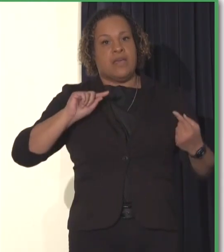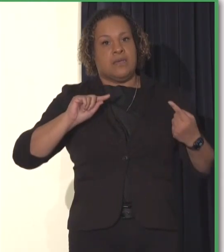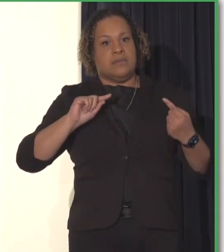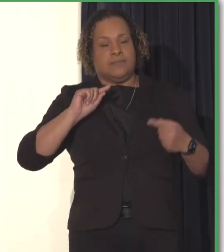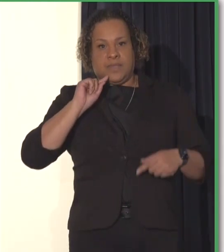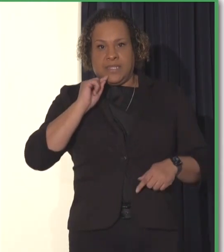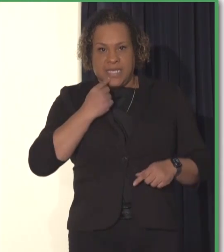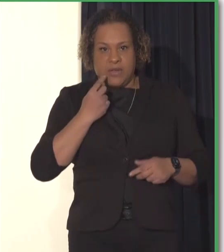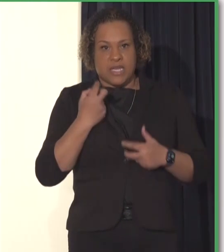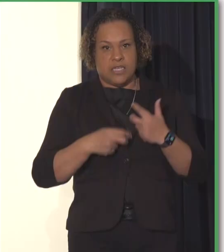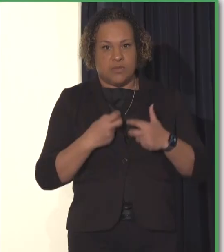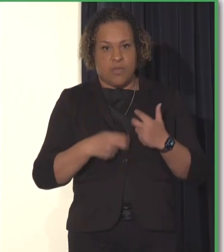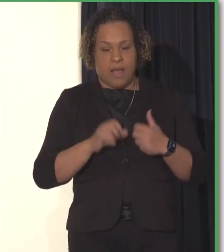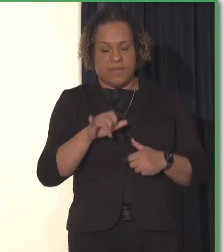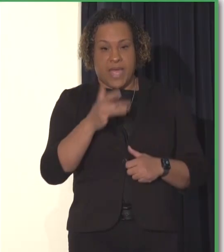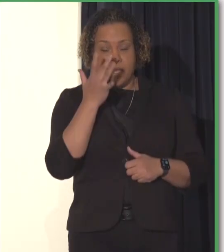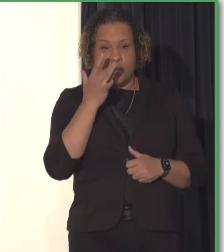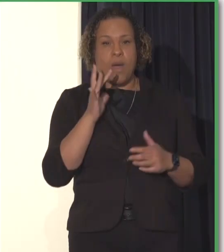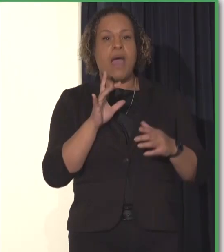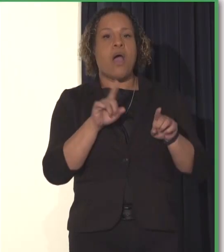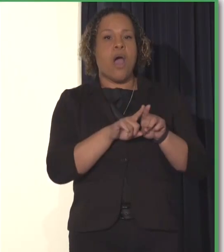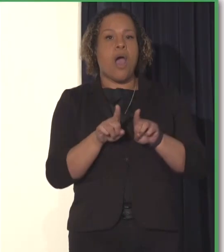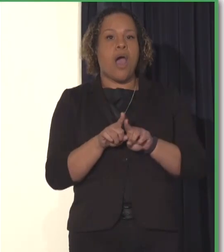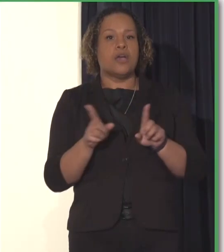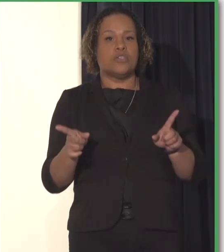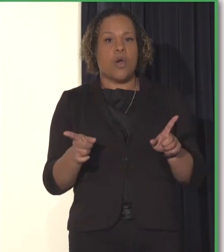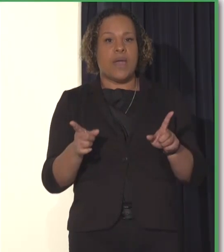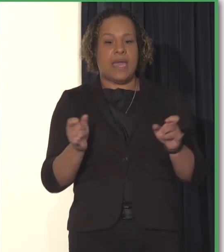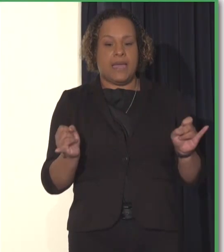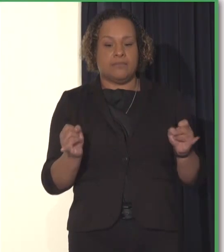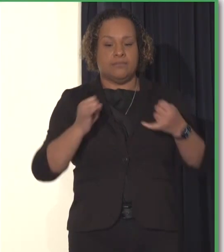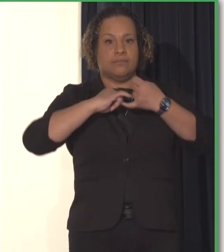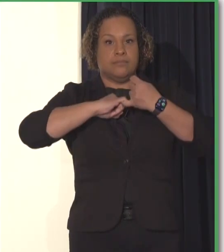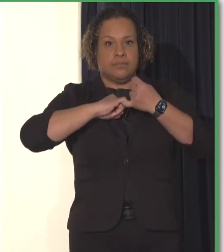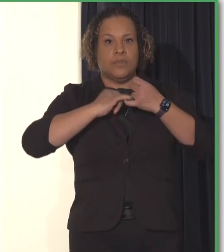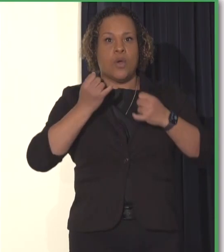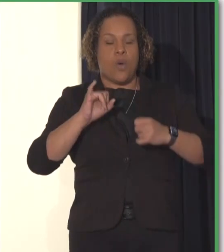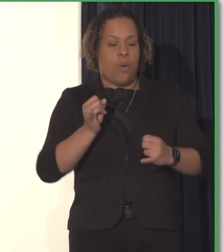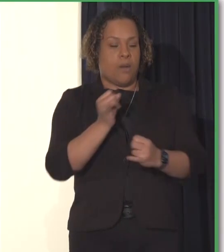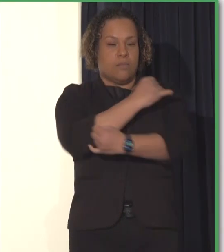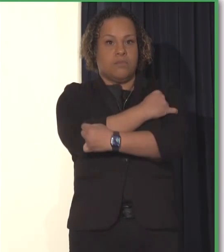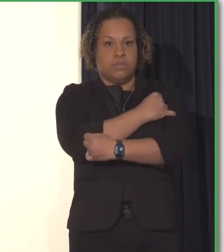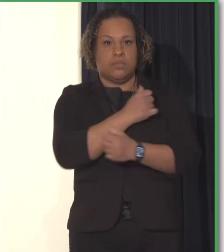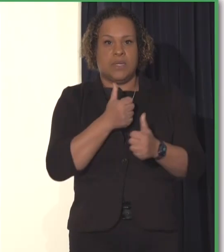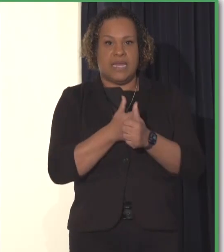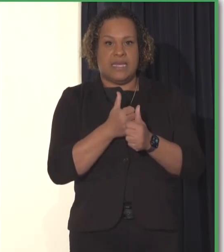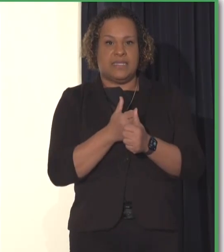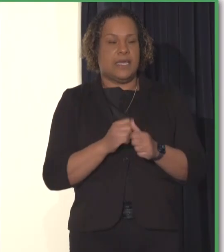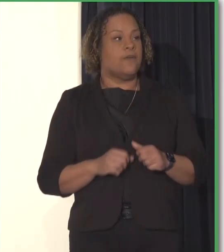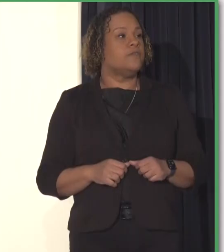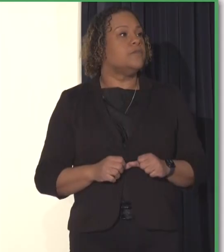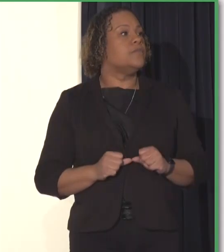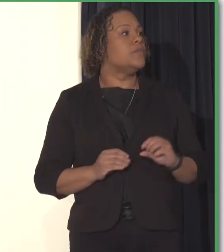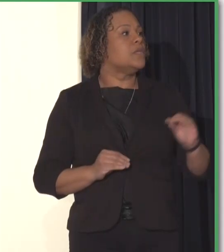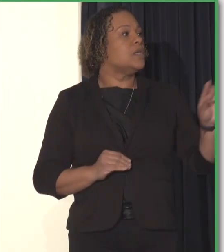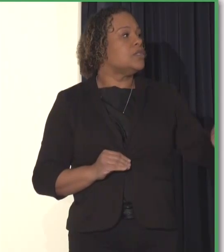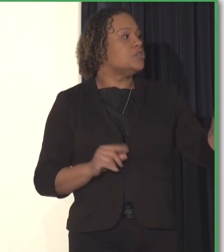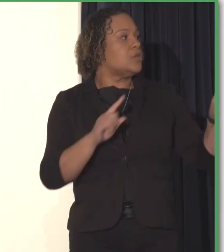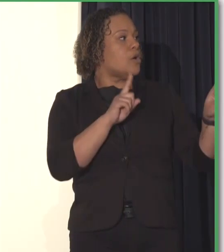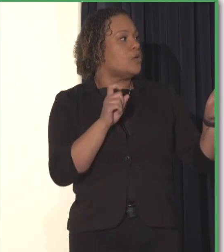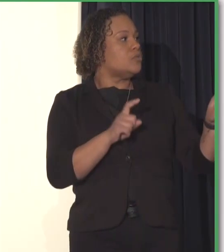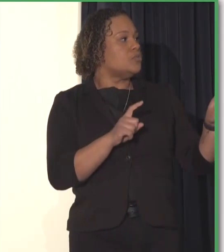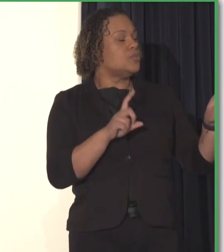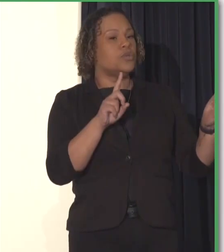that's why. And it also attaches itself. It That's has correct. pricks, something like Through the chair. Yes, sir. Question to the policy